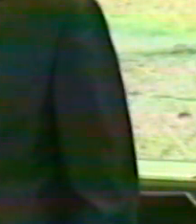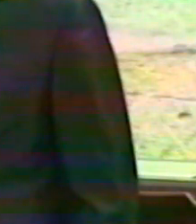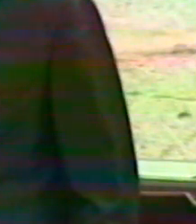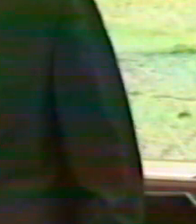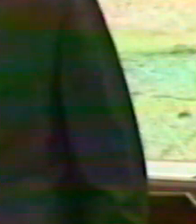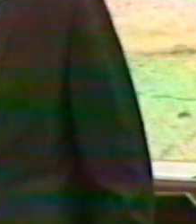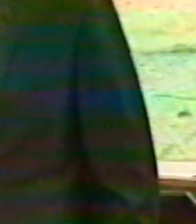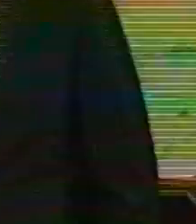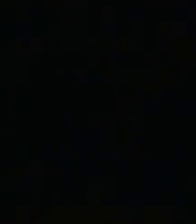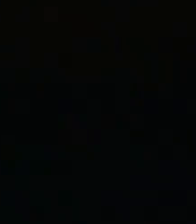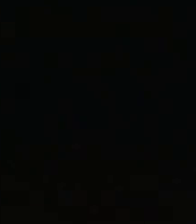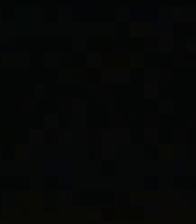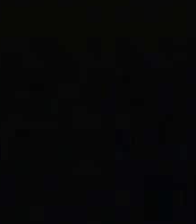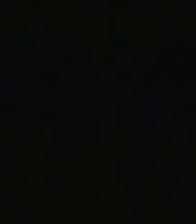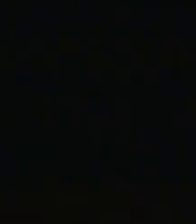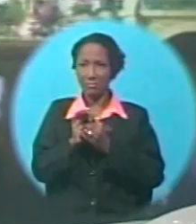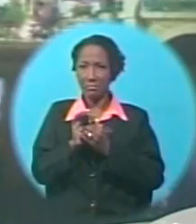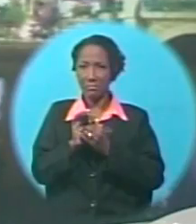House.